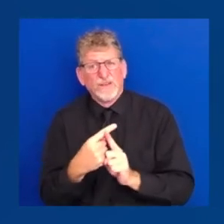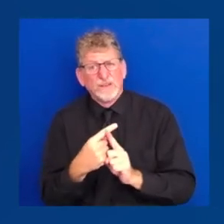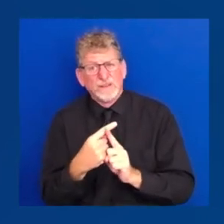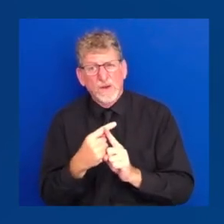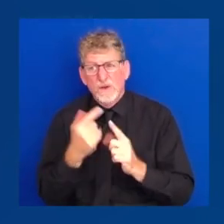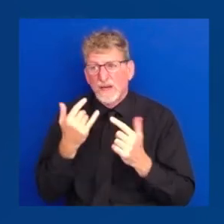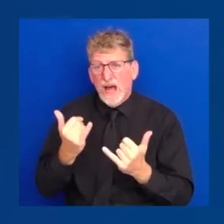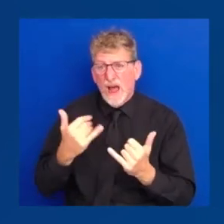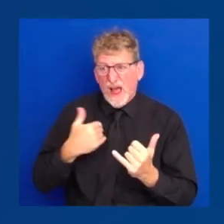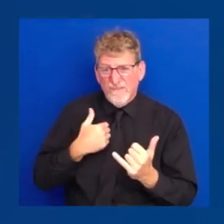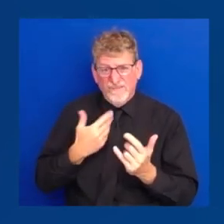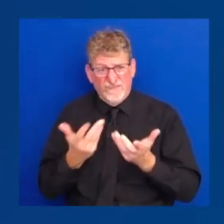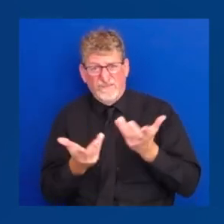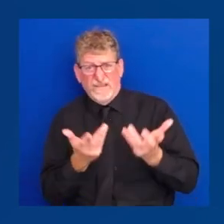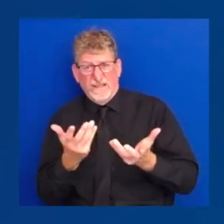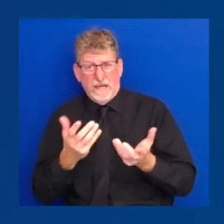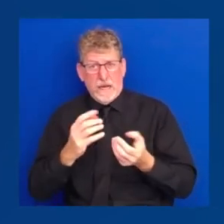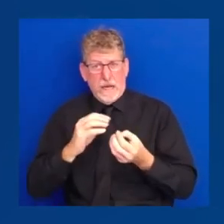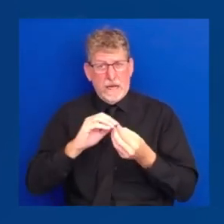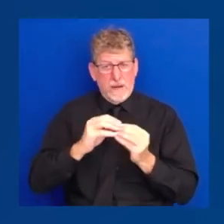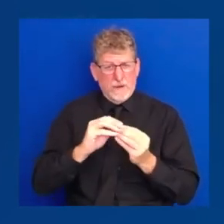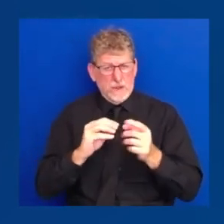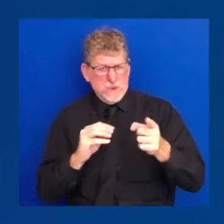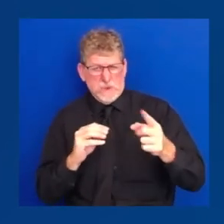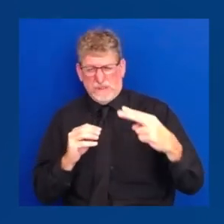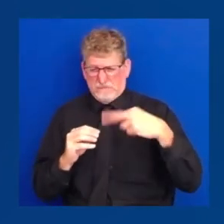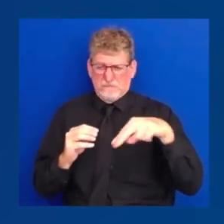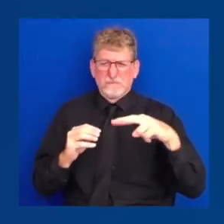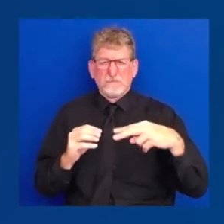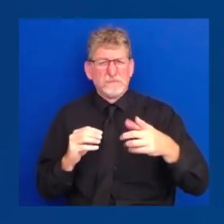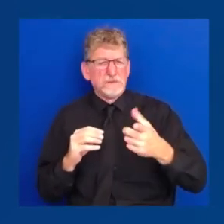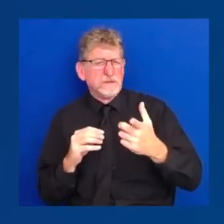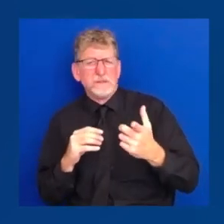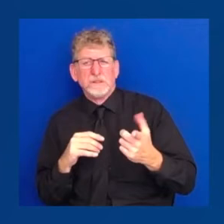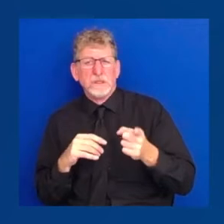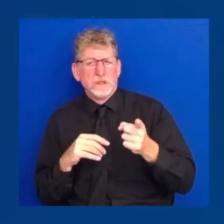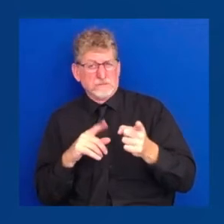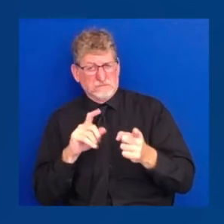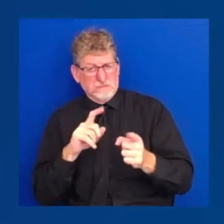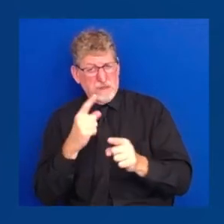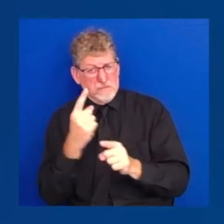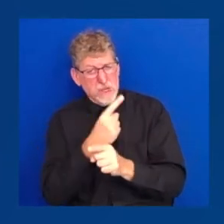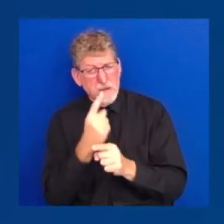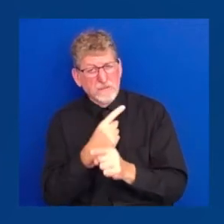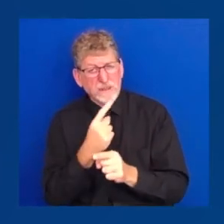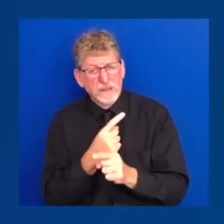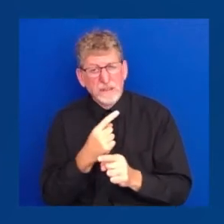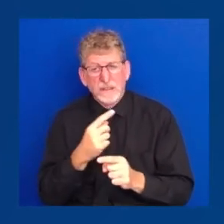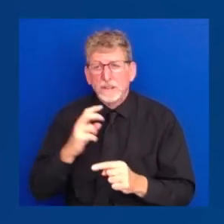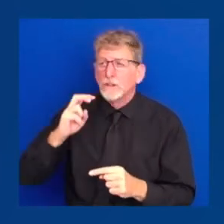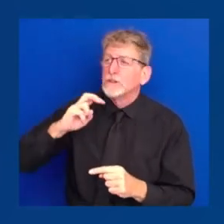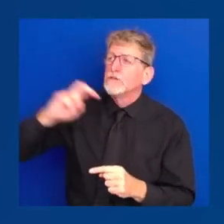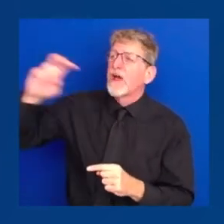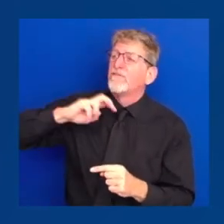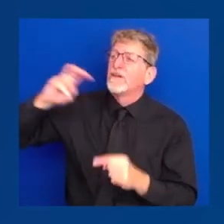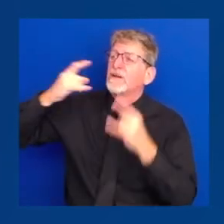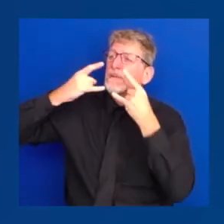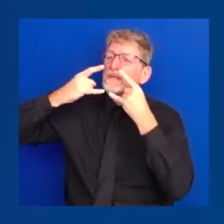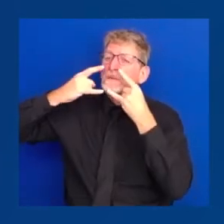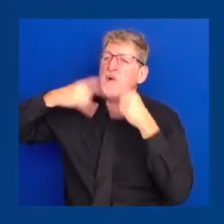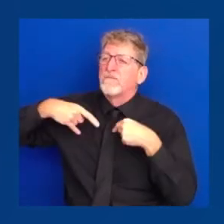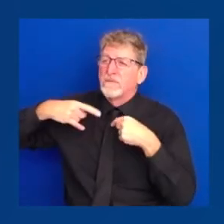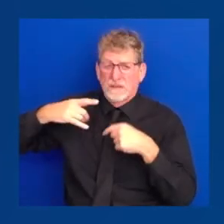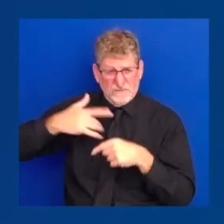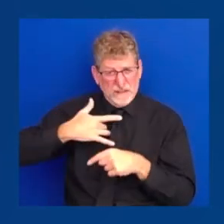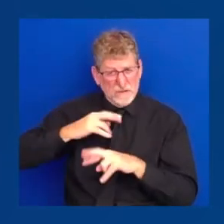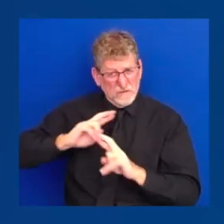comfortable recommending that the travel mask mandate be lifted? And then for Dr. Fauci, I'm interested in the likelihood of a